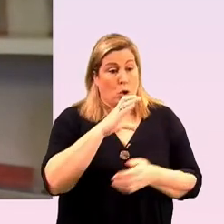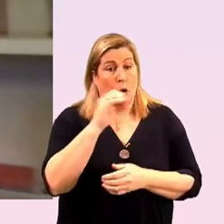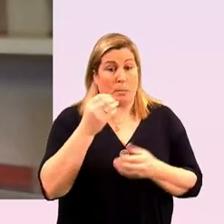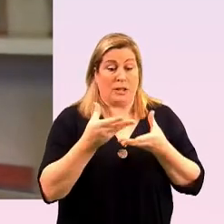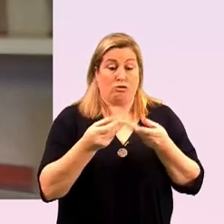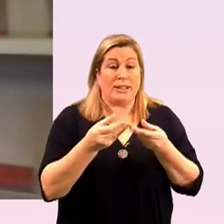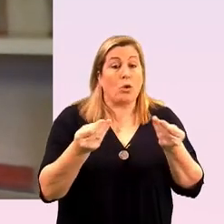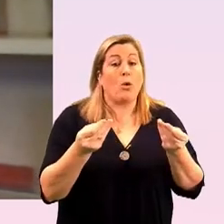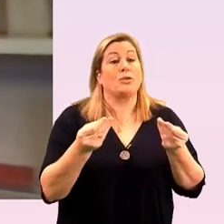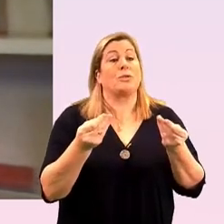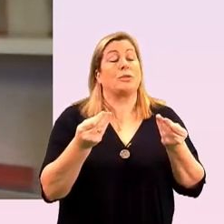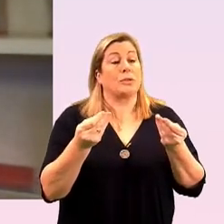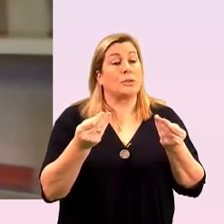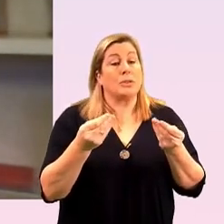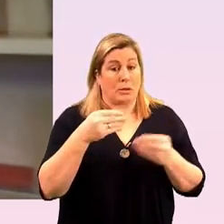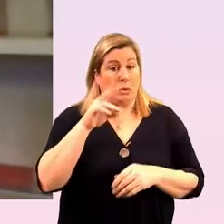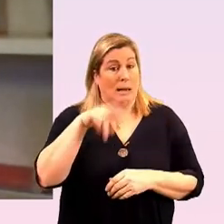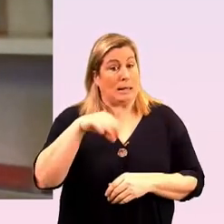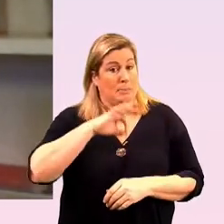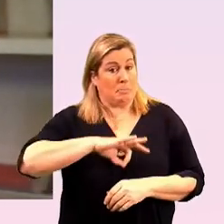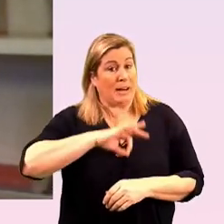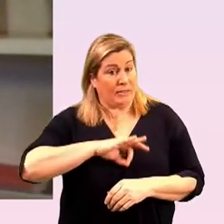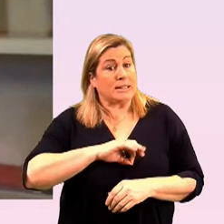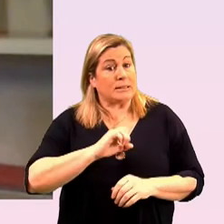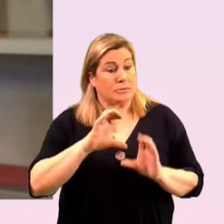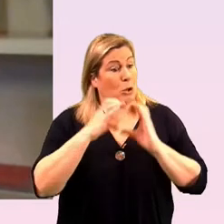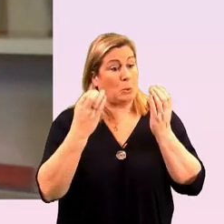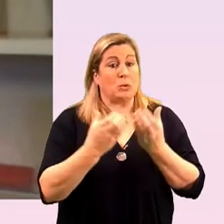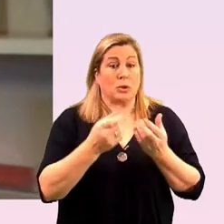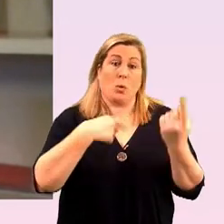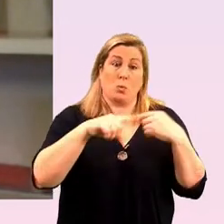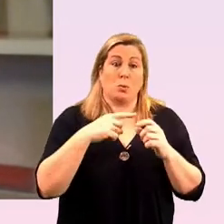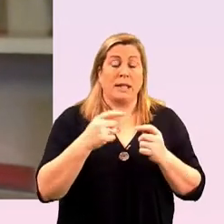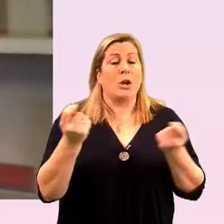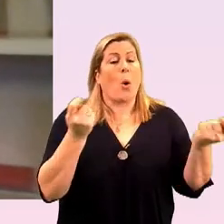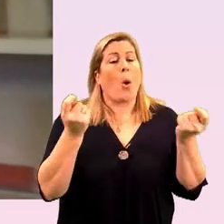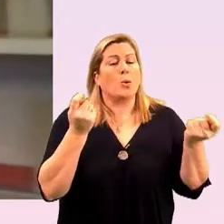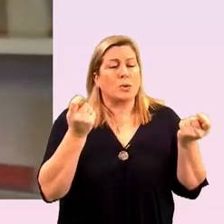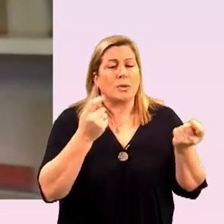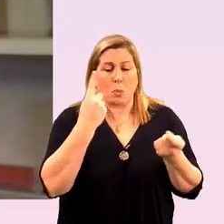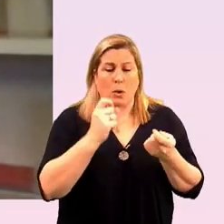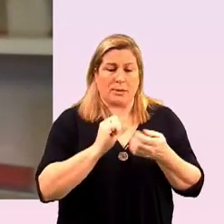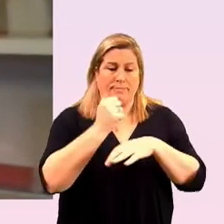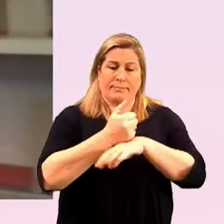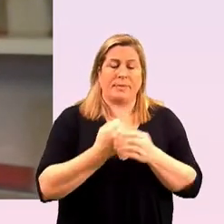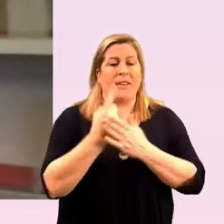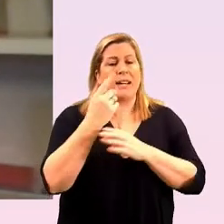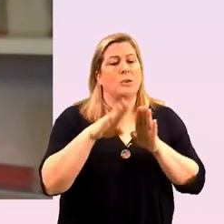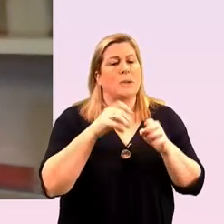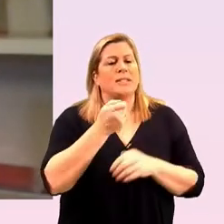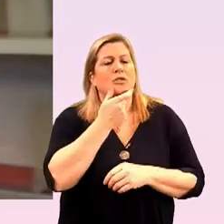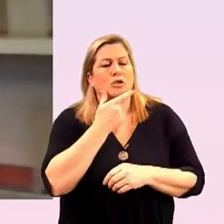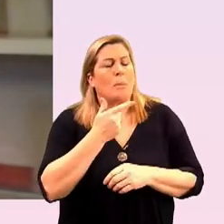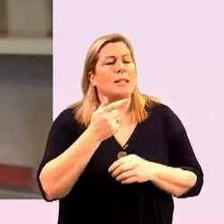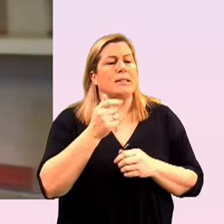way that's beneficial. You know, we hosted an event with Dublin Pride and